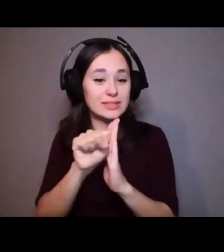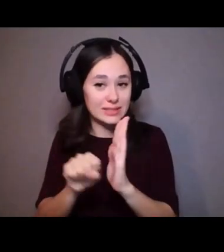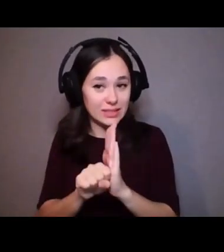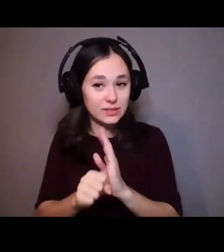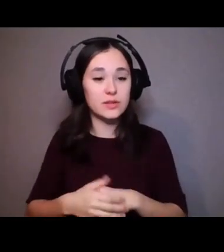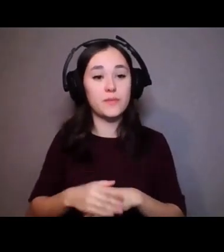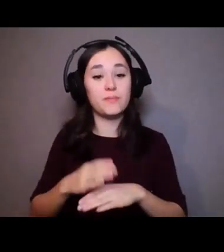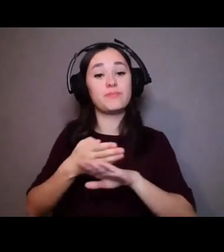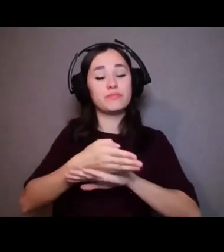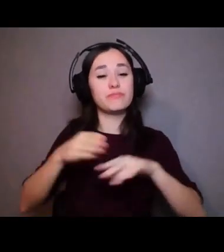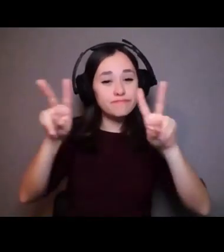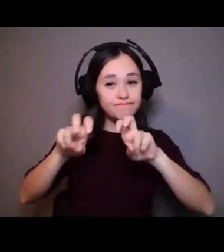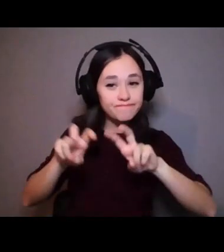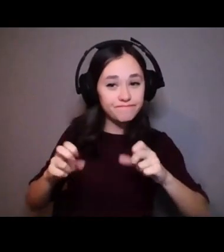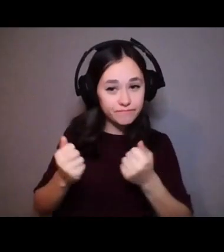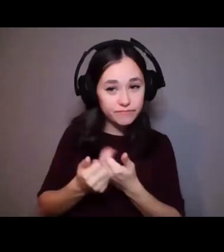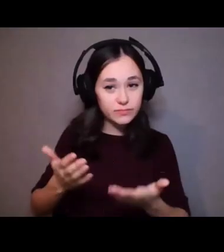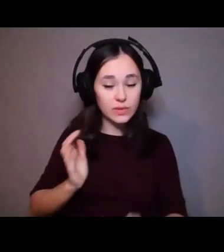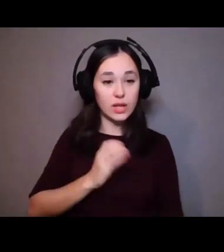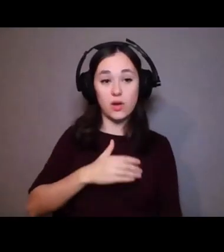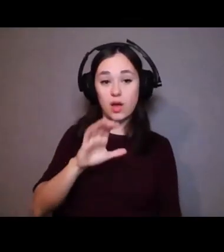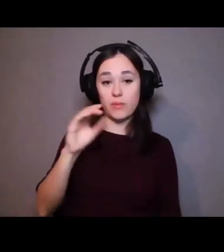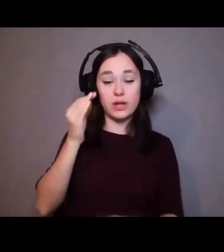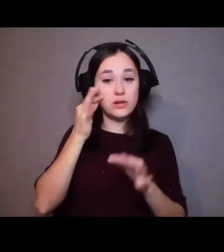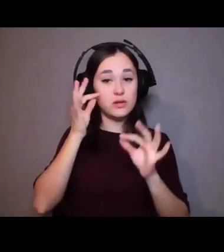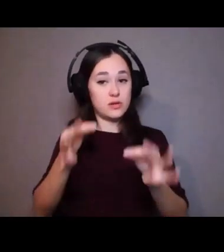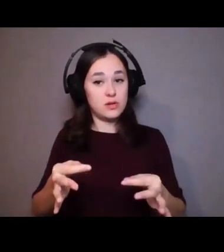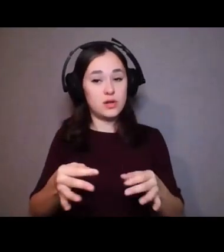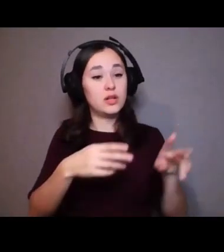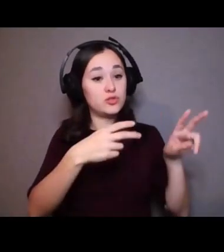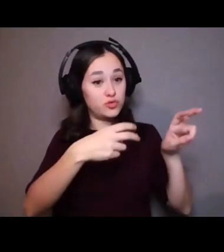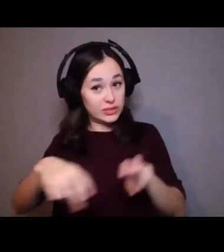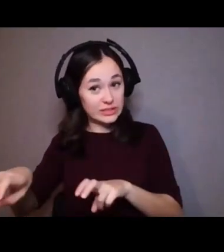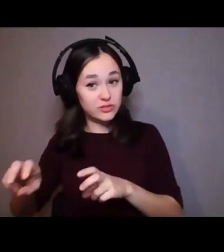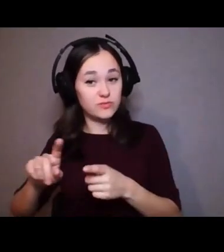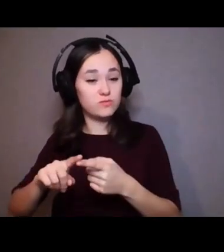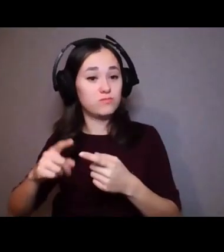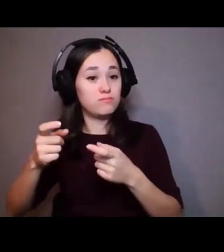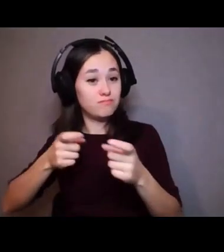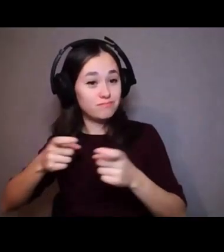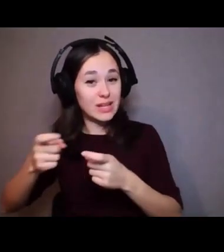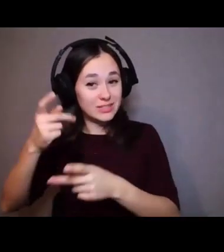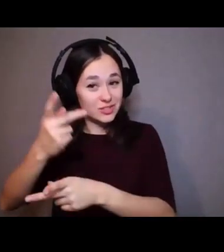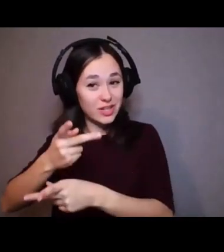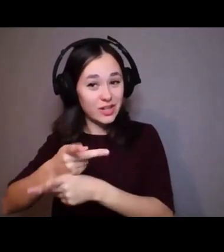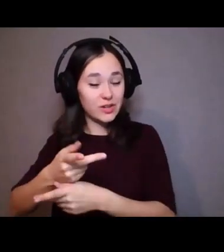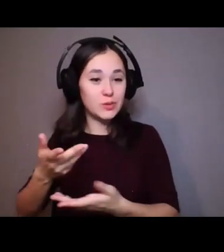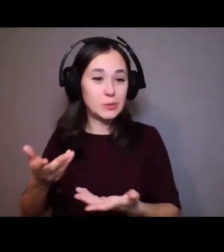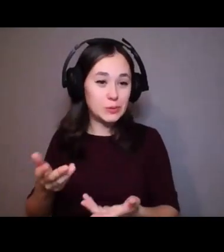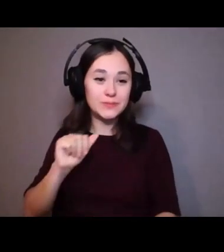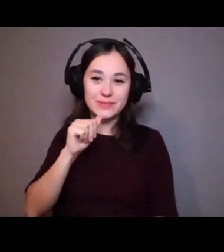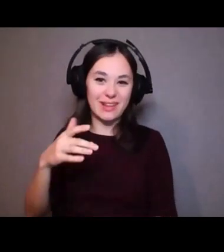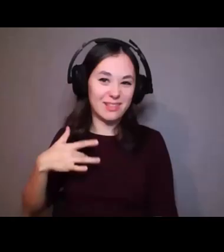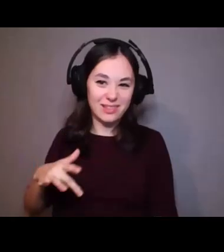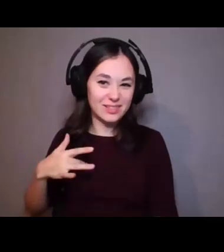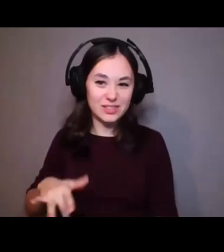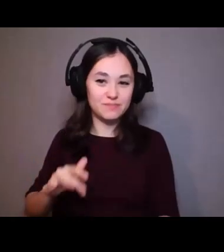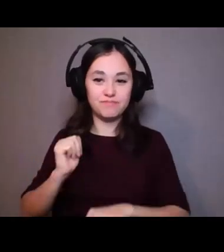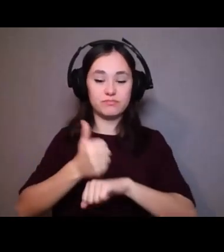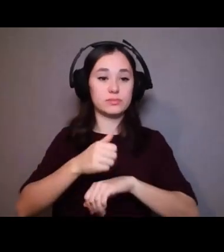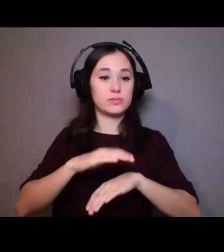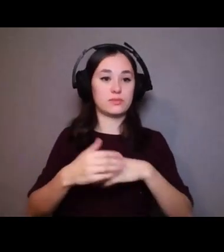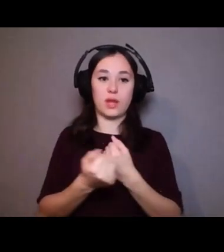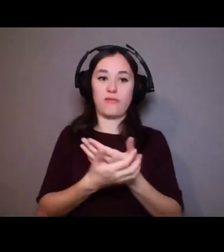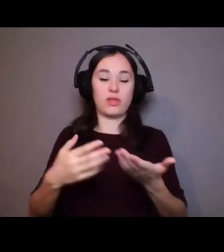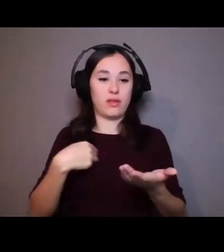evidence, Manat determined that transitioning to managed care is not likely based upon everything that we've seen in the available